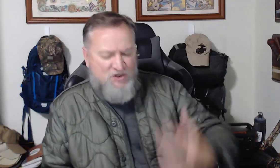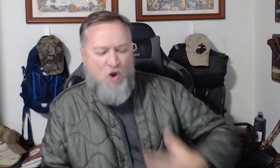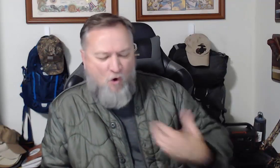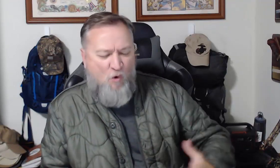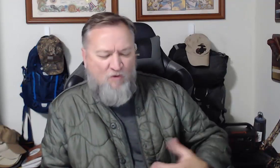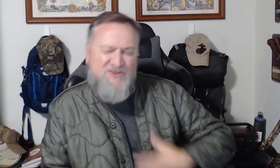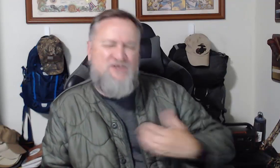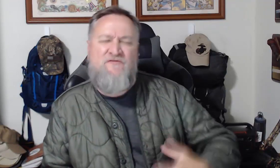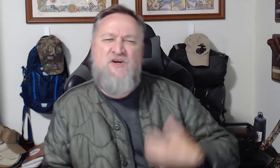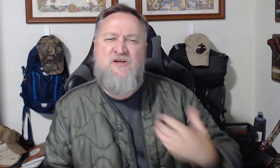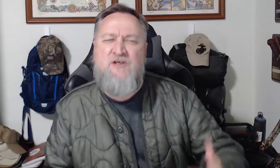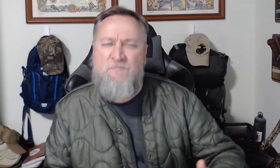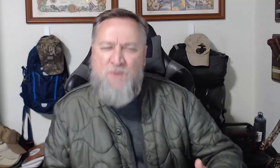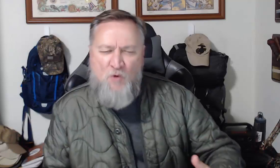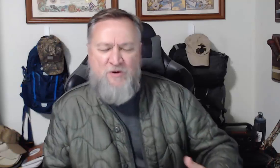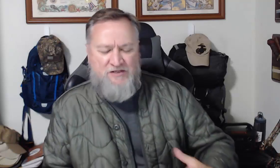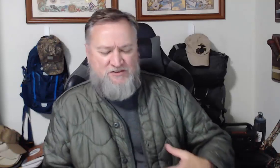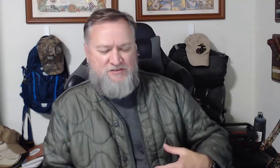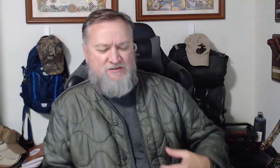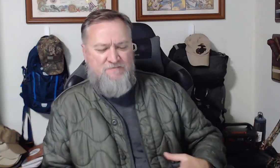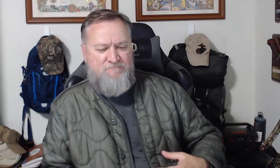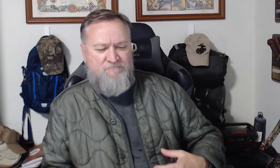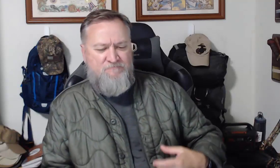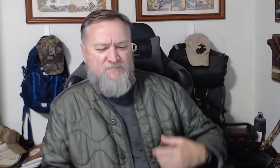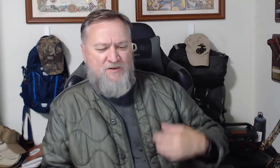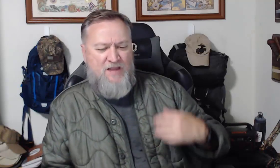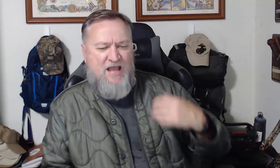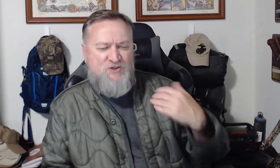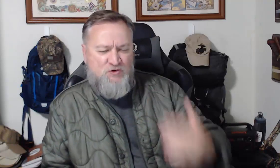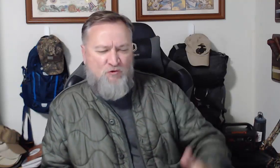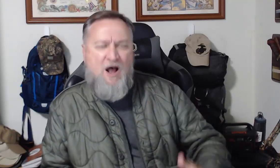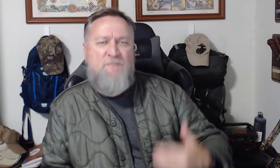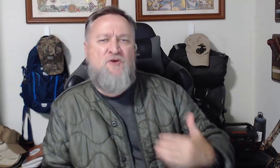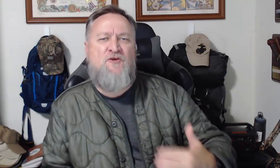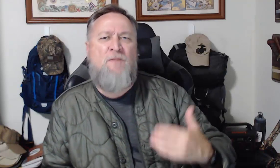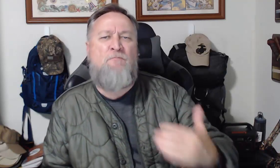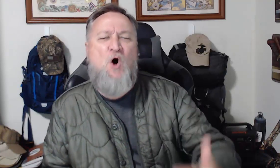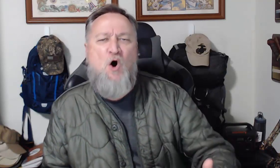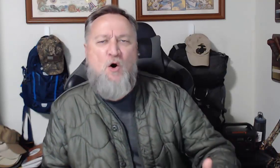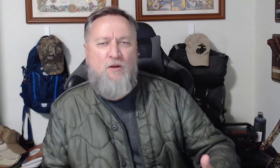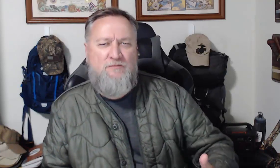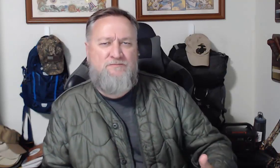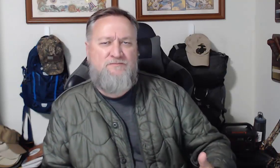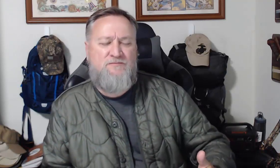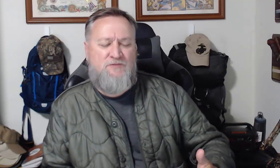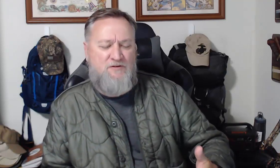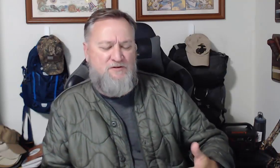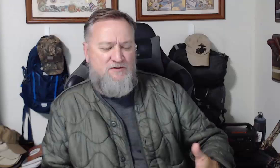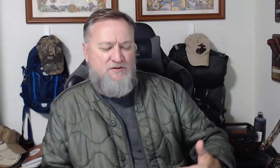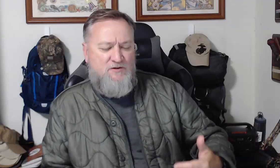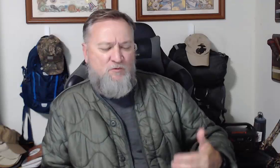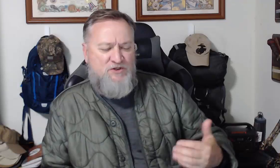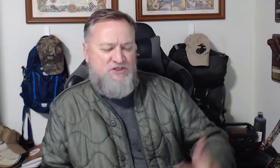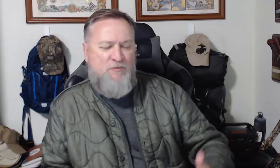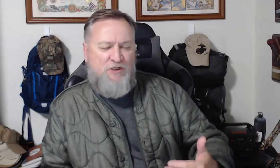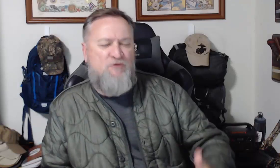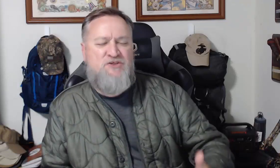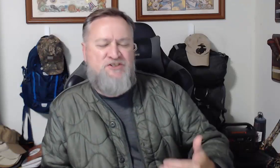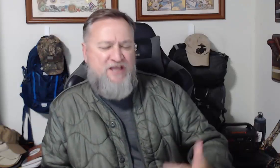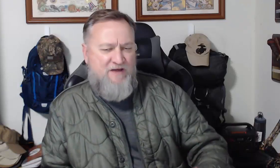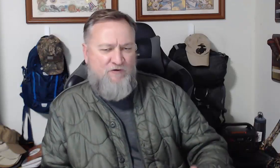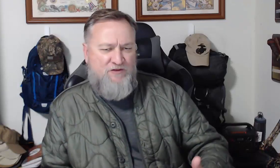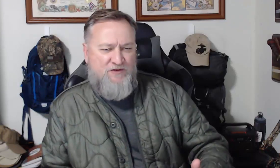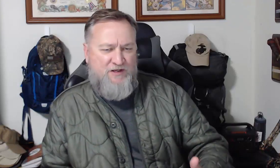as a whole, the civilian components, has dropped the ball. When someone